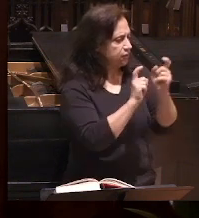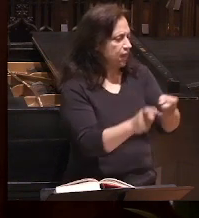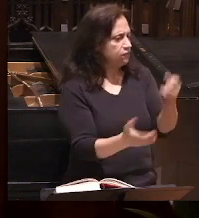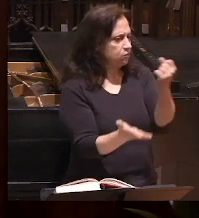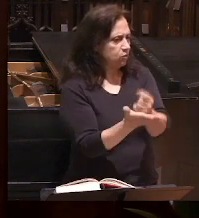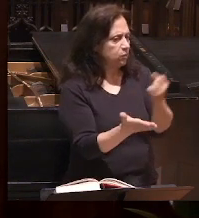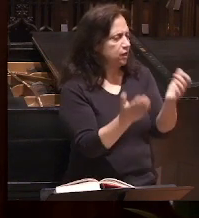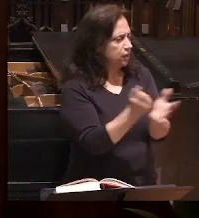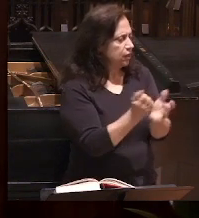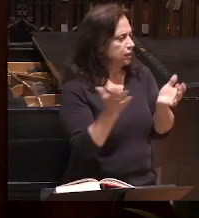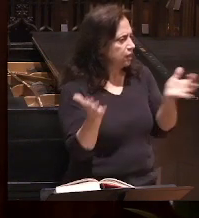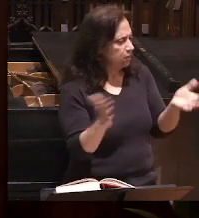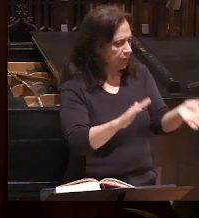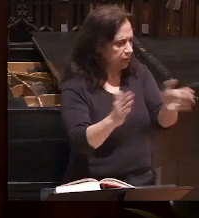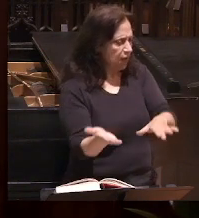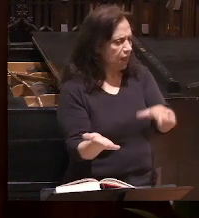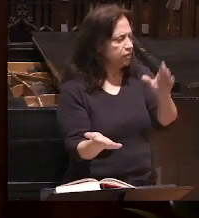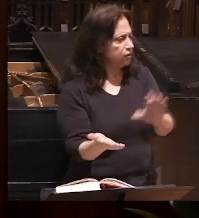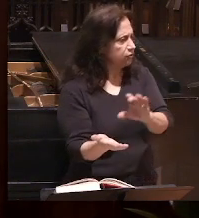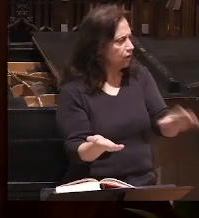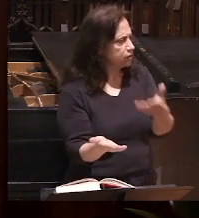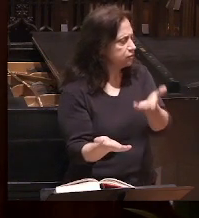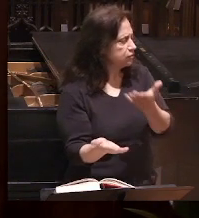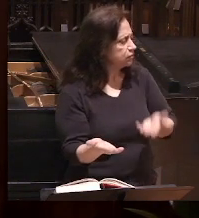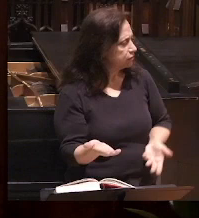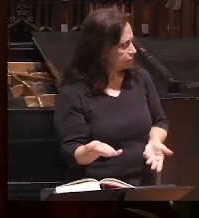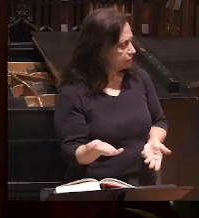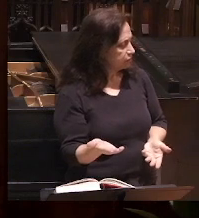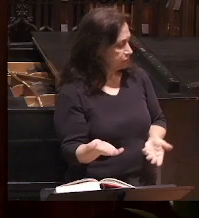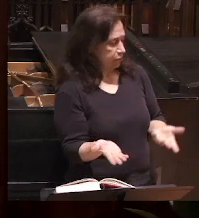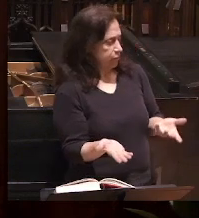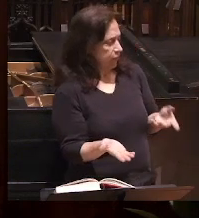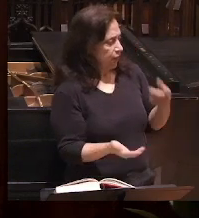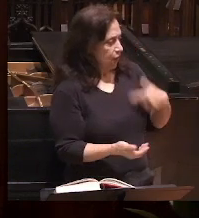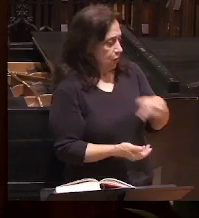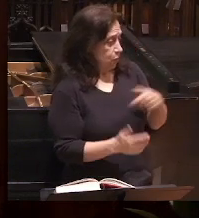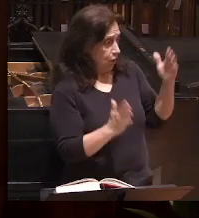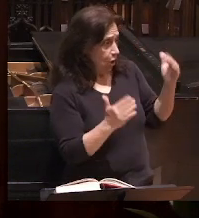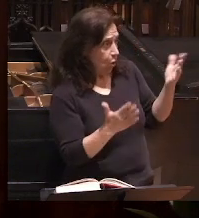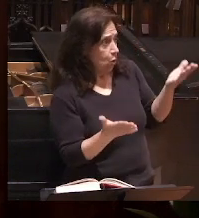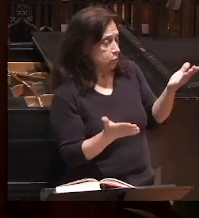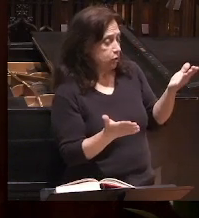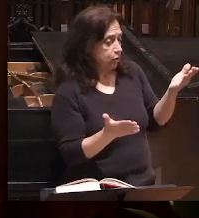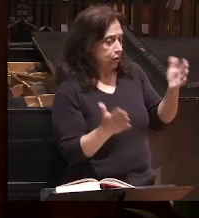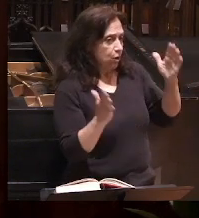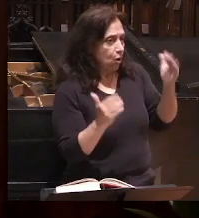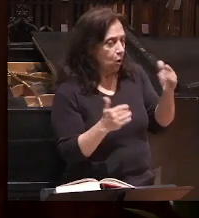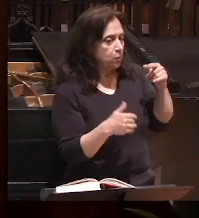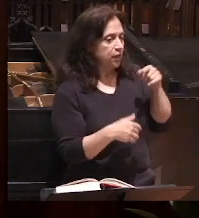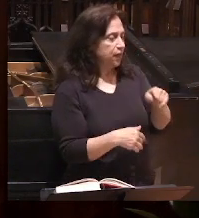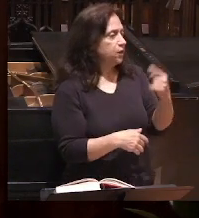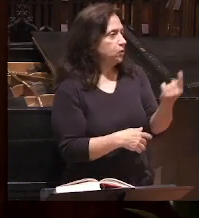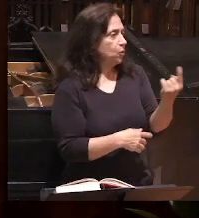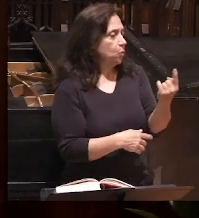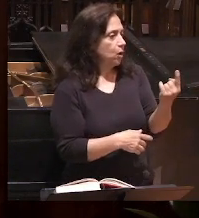be condemned to death and crucified him. But we had hoped that he was the